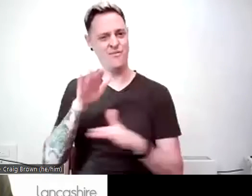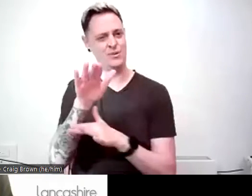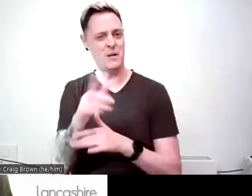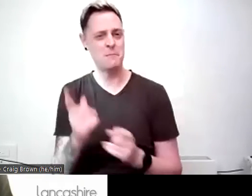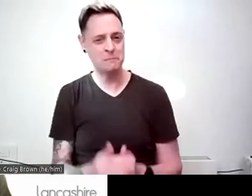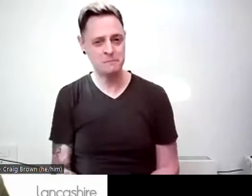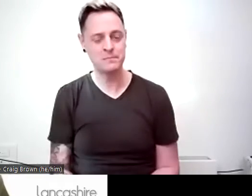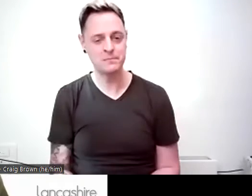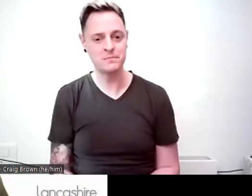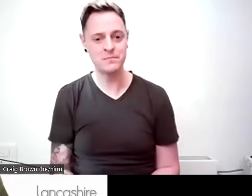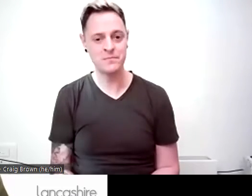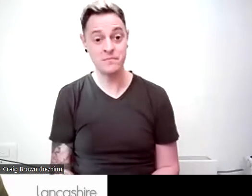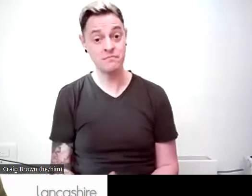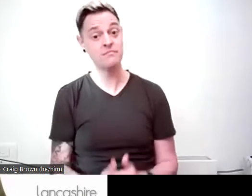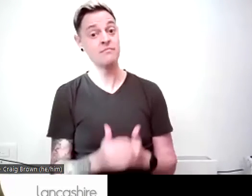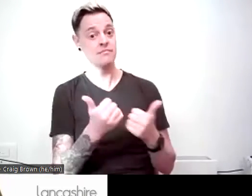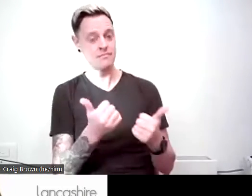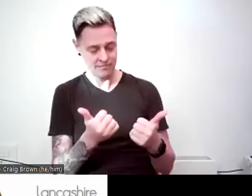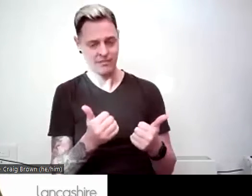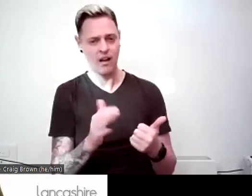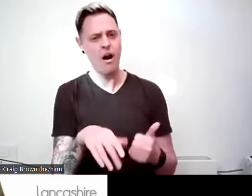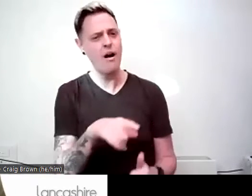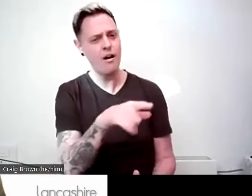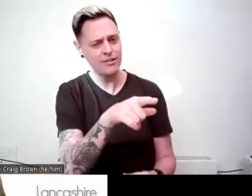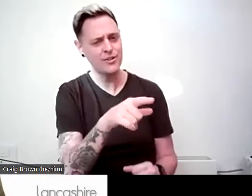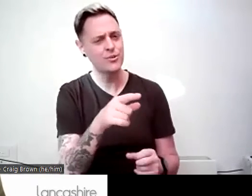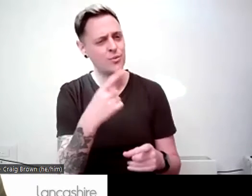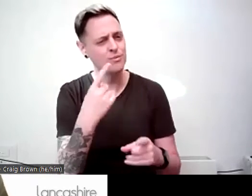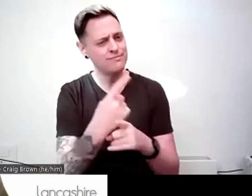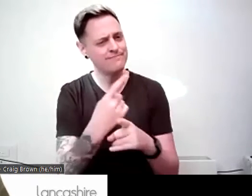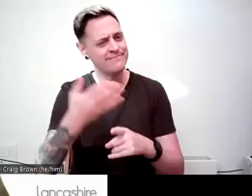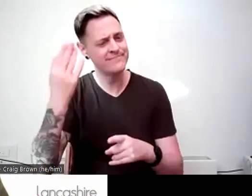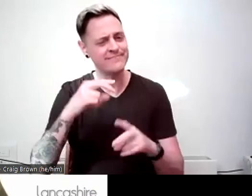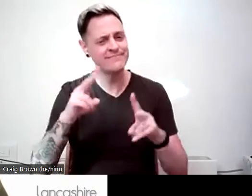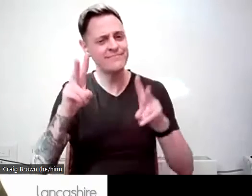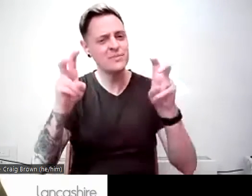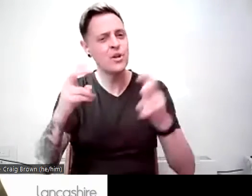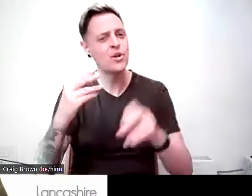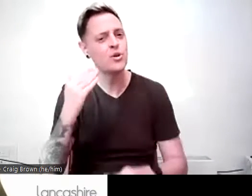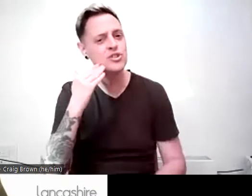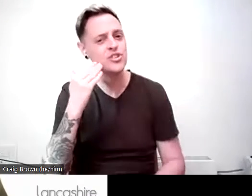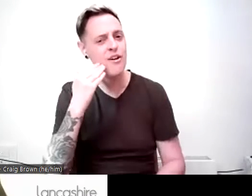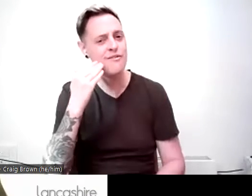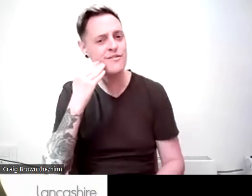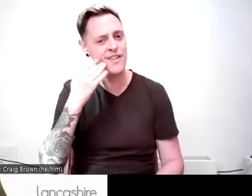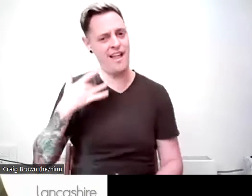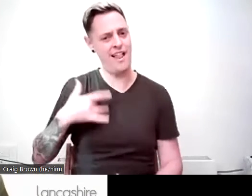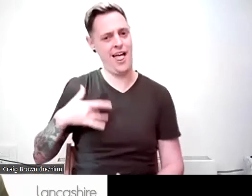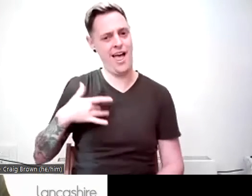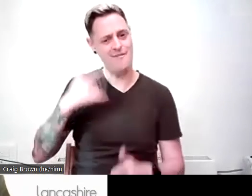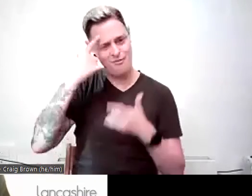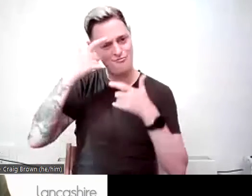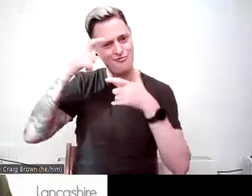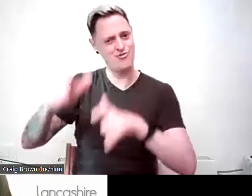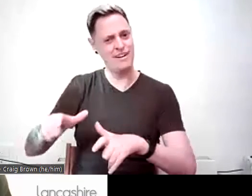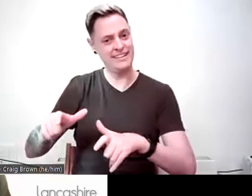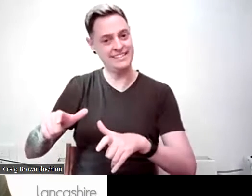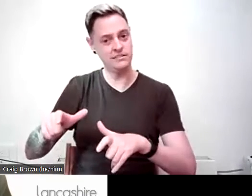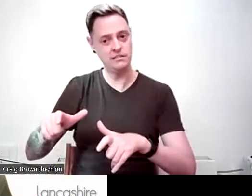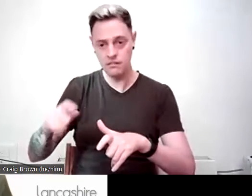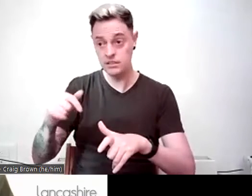point actually to talk about your soft life retreat. Because I'm aware there was a little bit of pushback from some people about that,